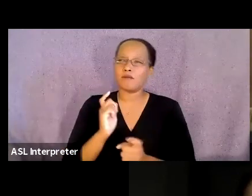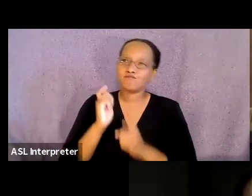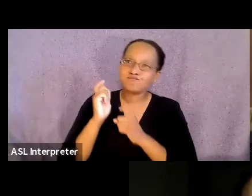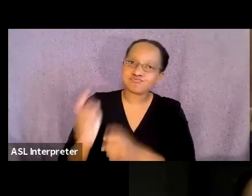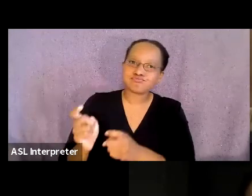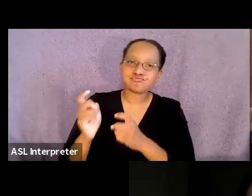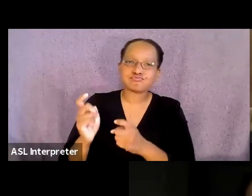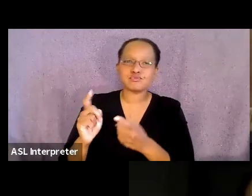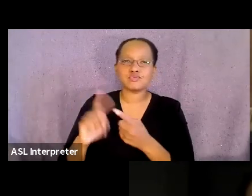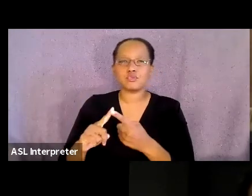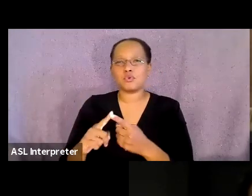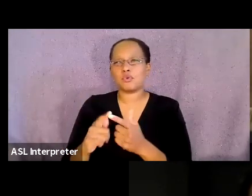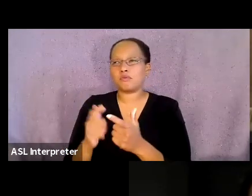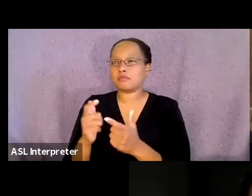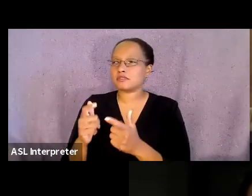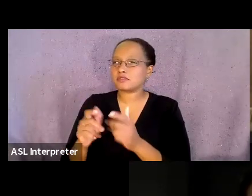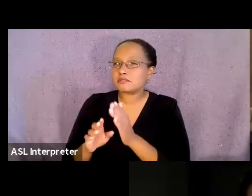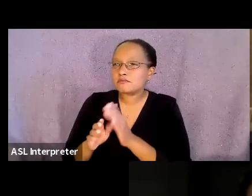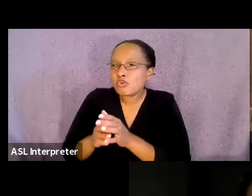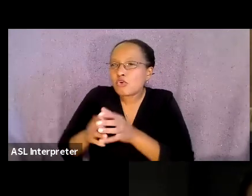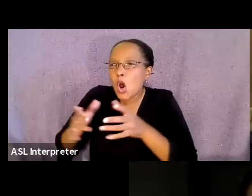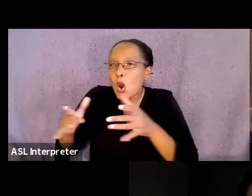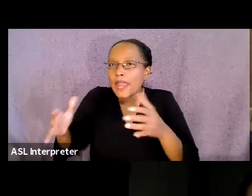people in publishing.